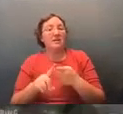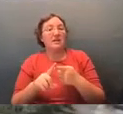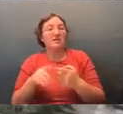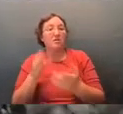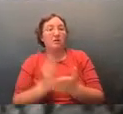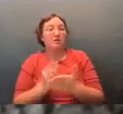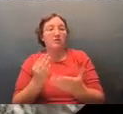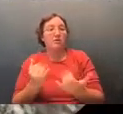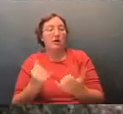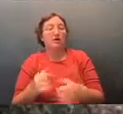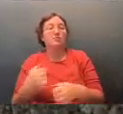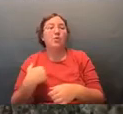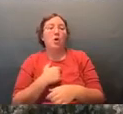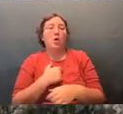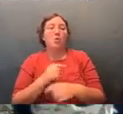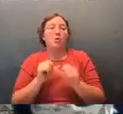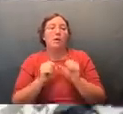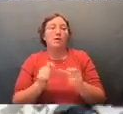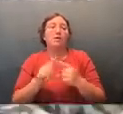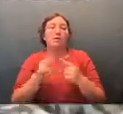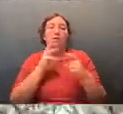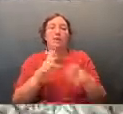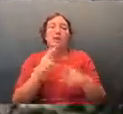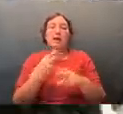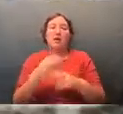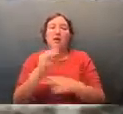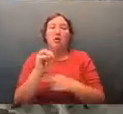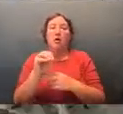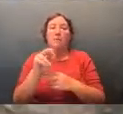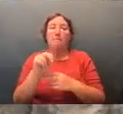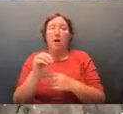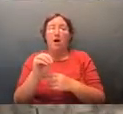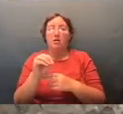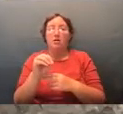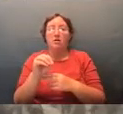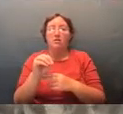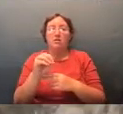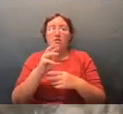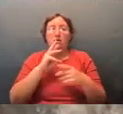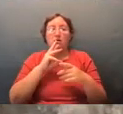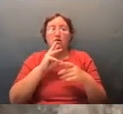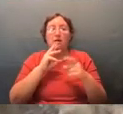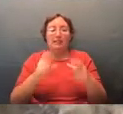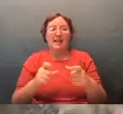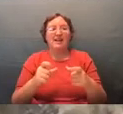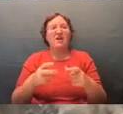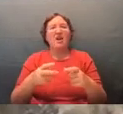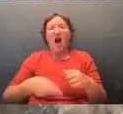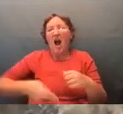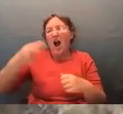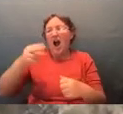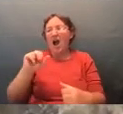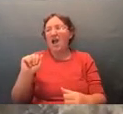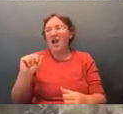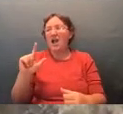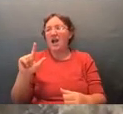quits is we're going to head over to a lake called Mono Lake. Mono Lake has a high alkaline content to